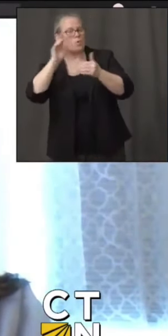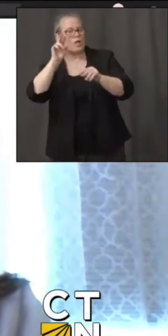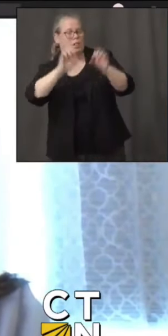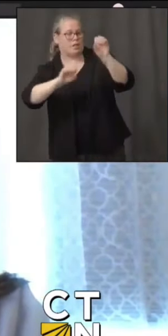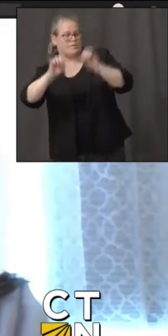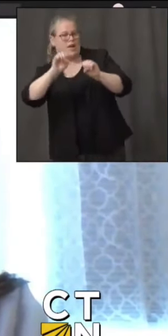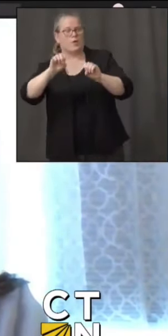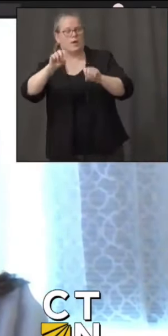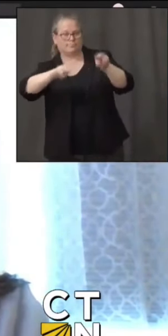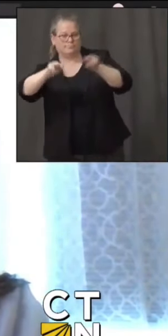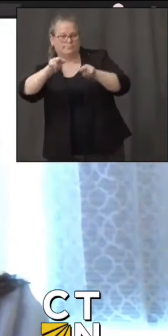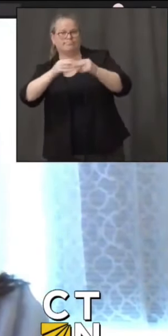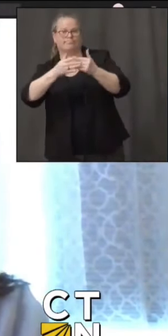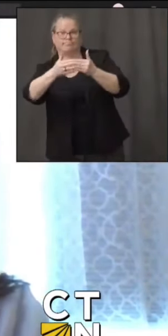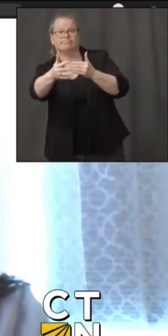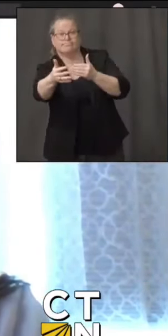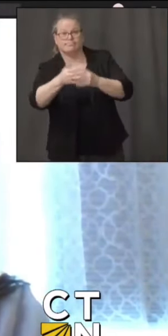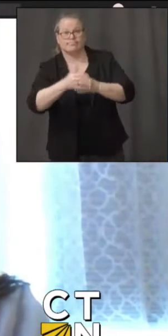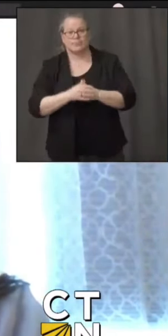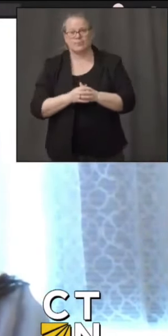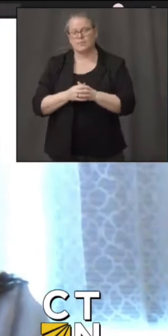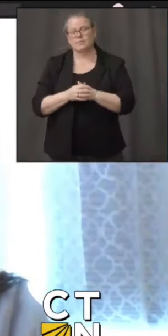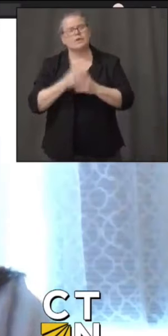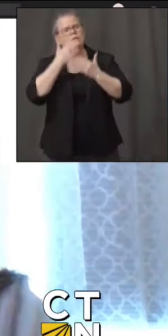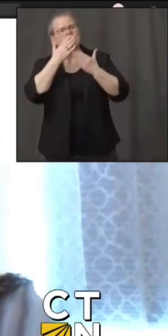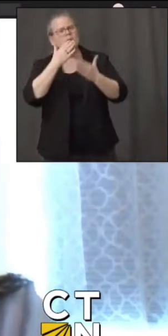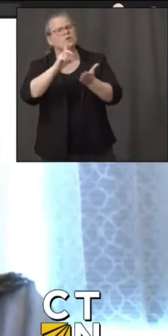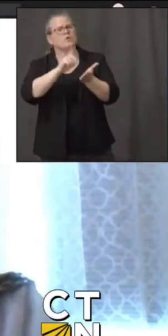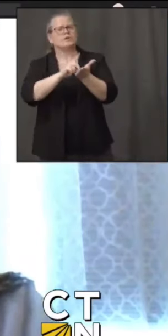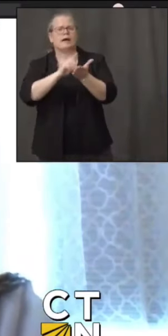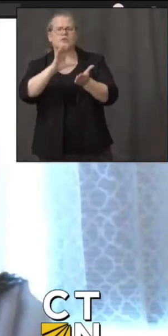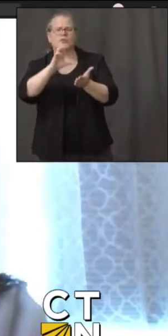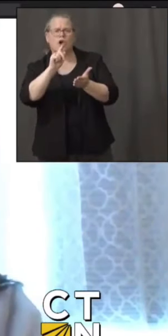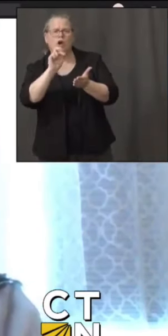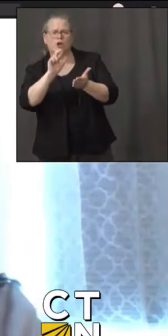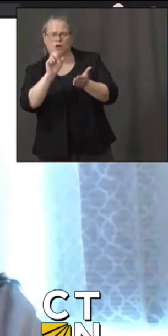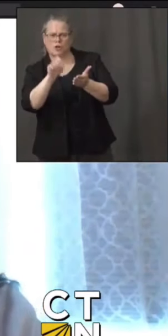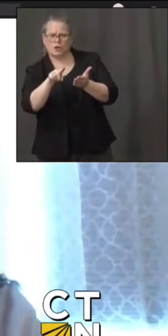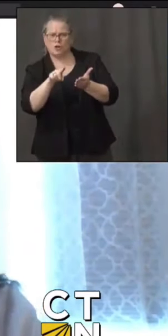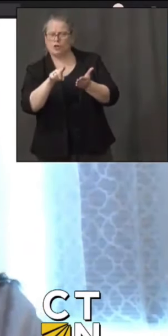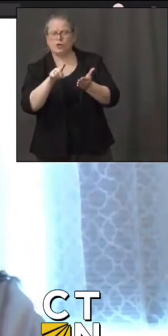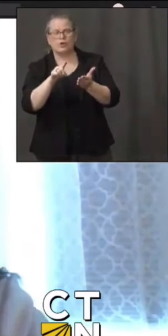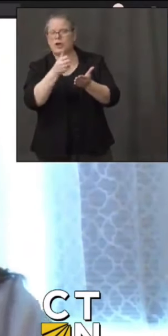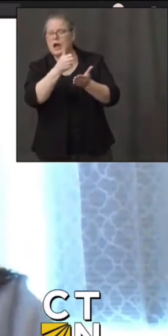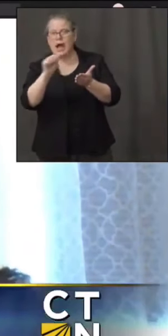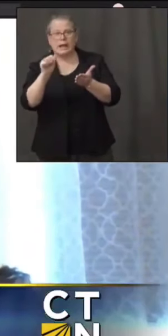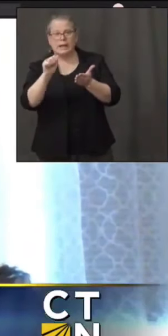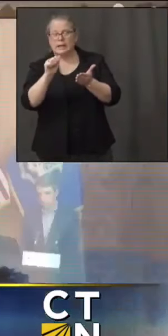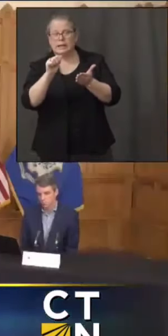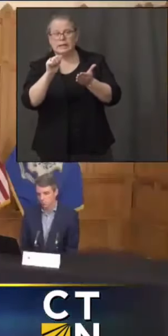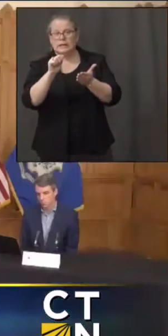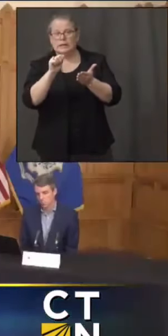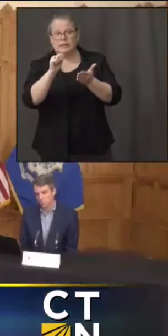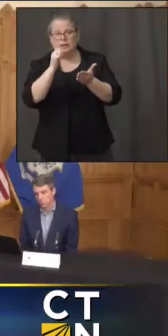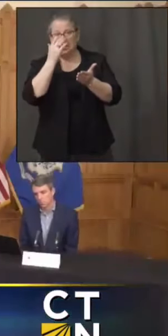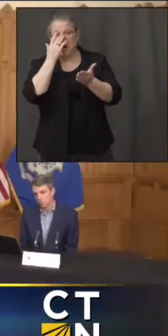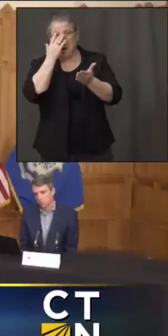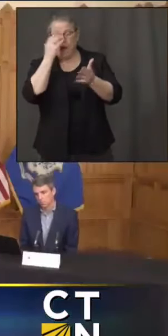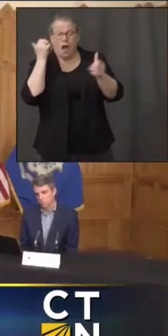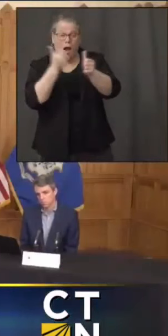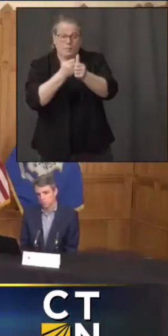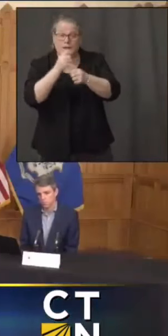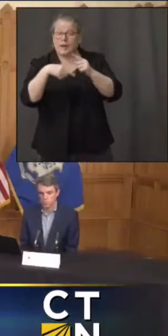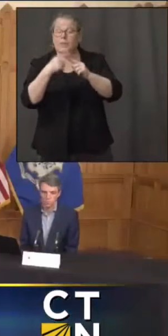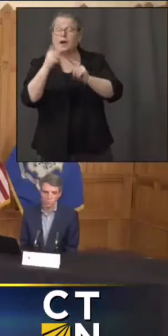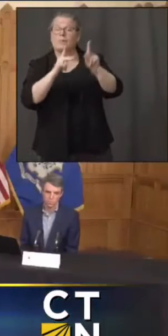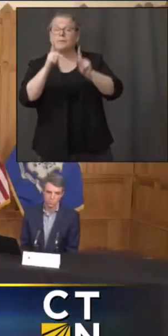support this effort. Thanks. And Dr. Carter, do you have any update on immunity of people